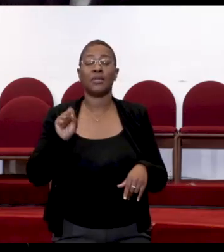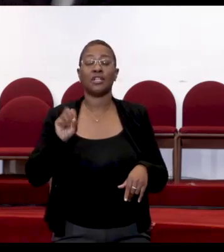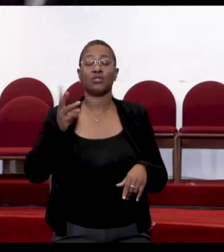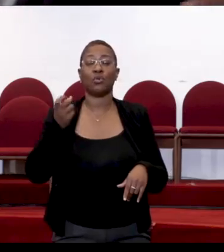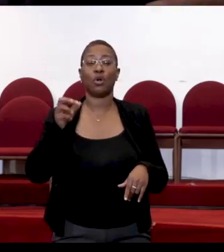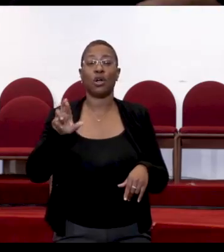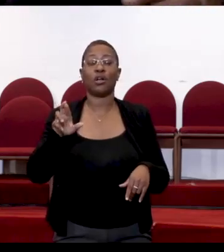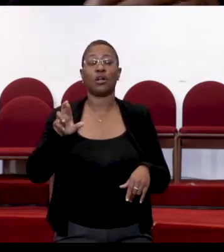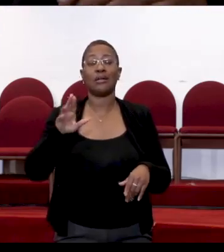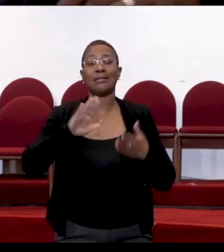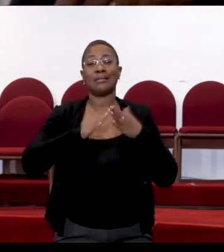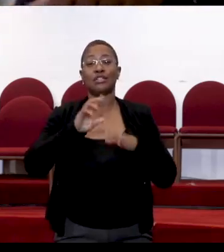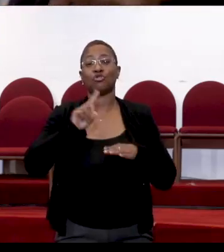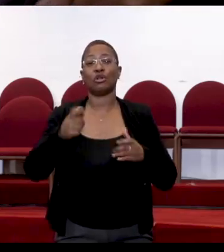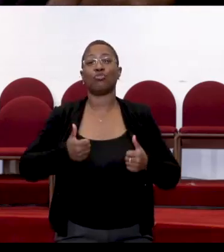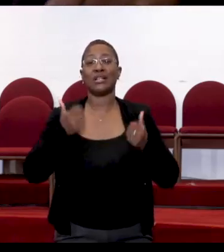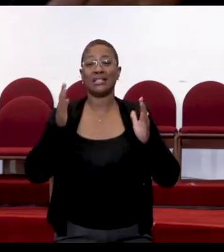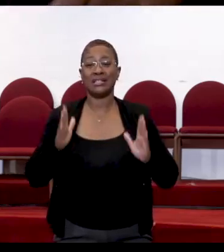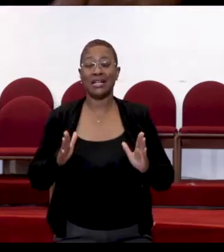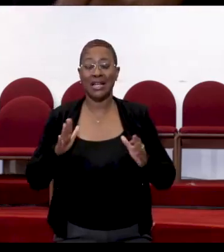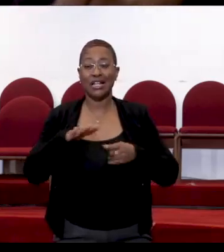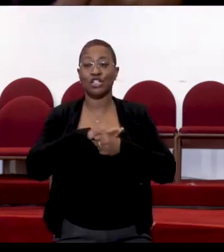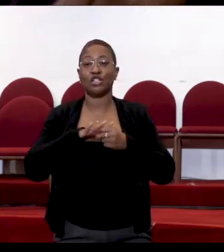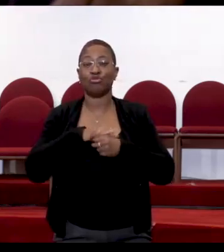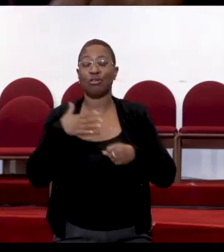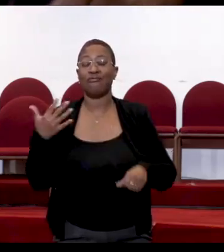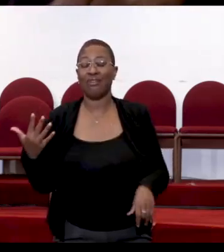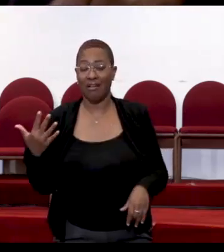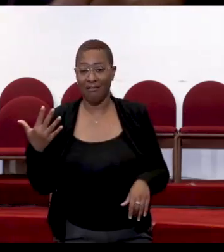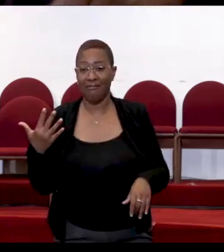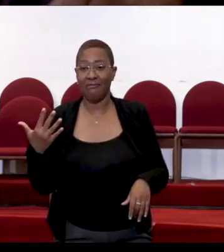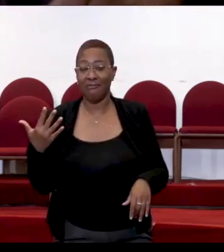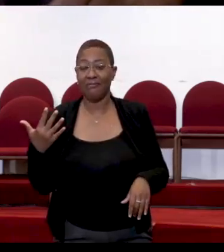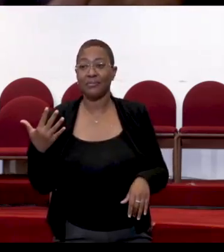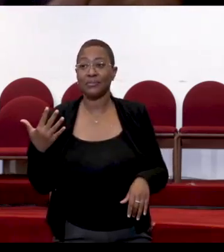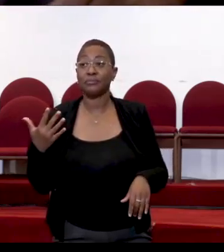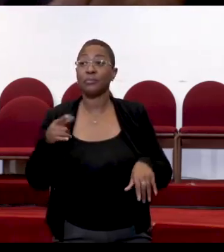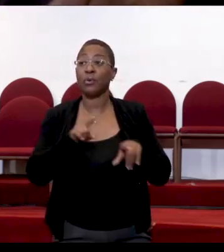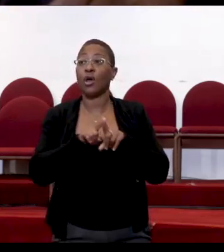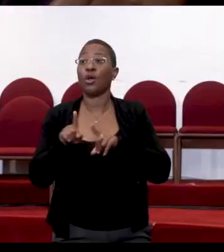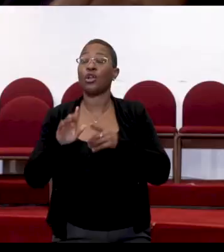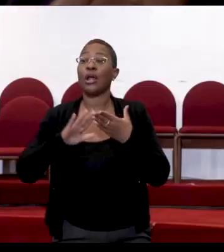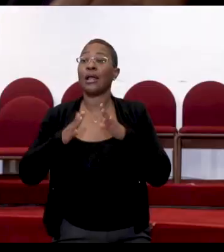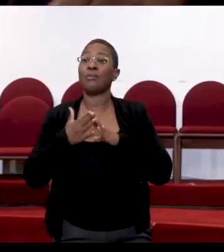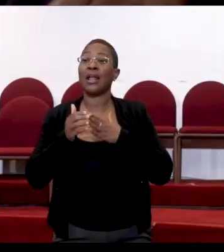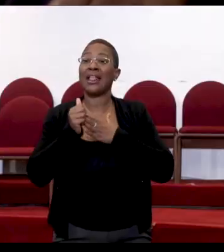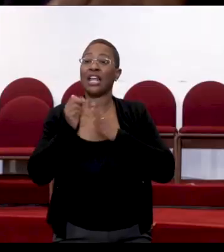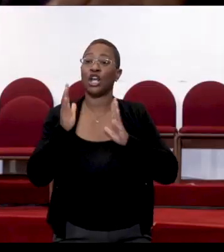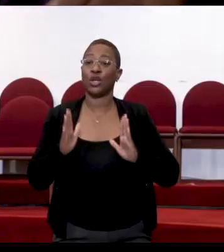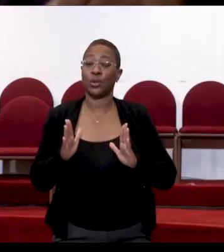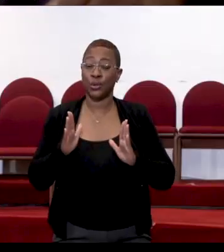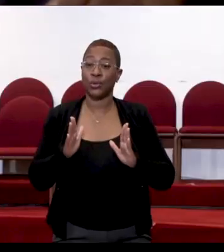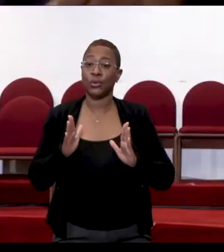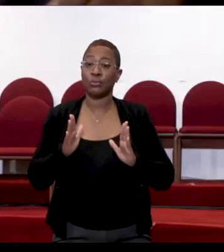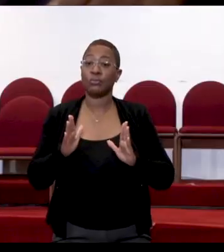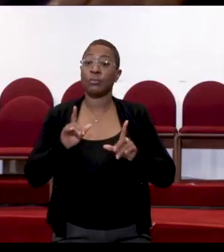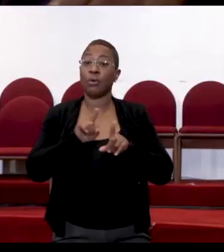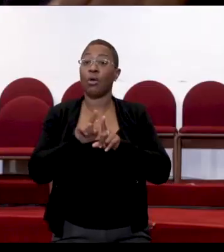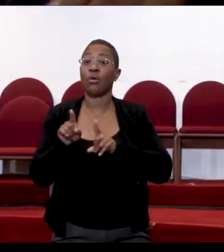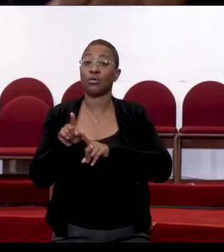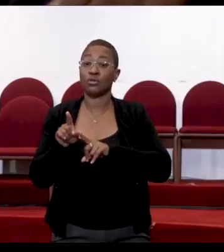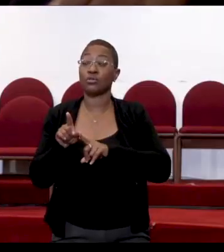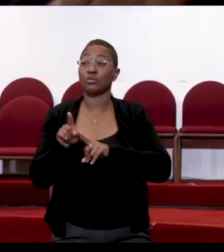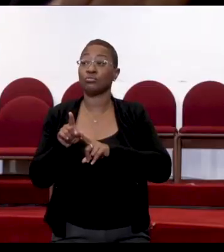Detroit resident, District 5. I'm also a community leader, and I also have